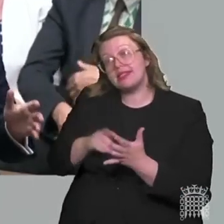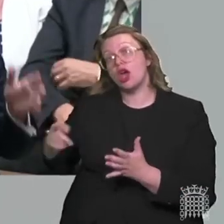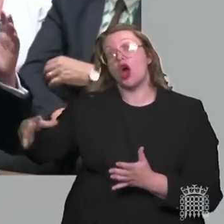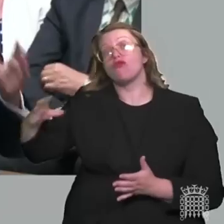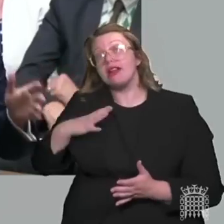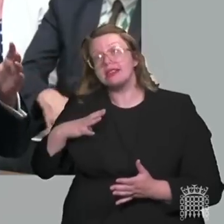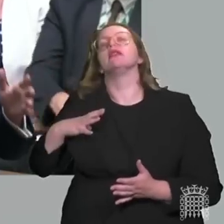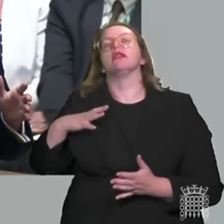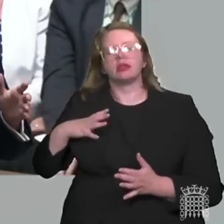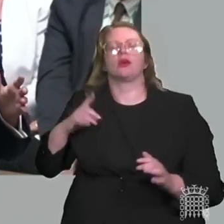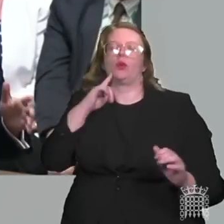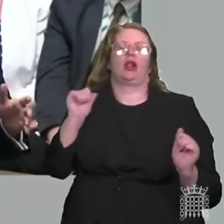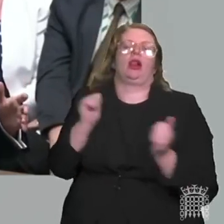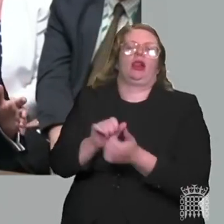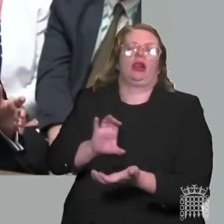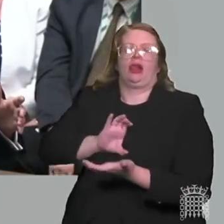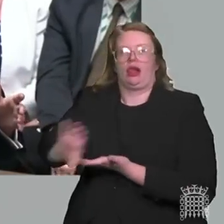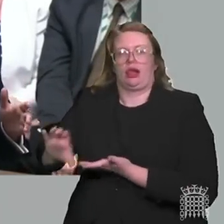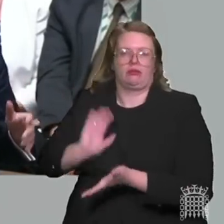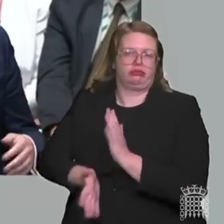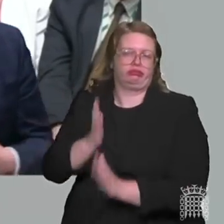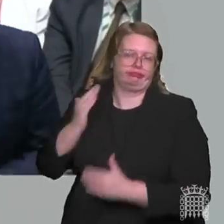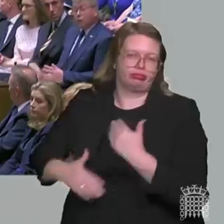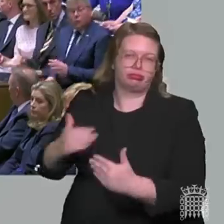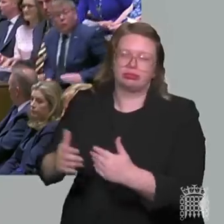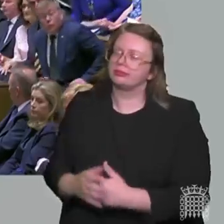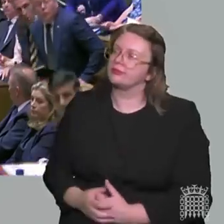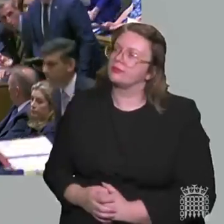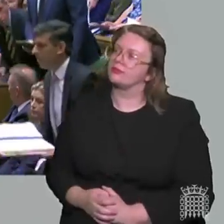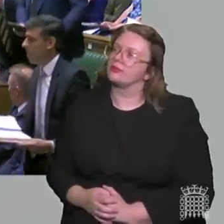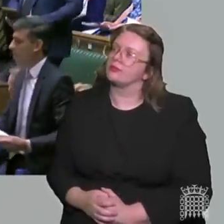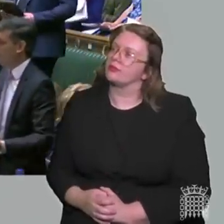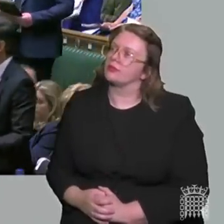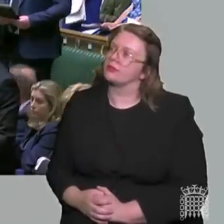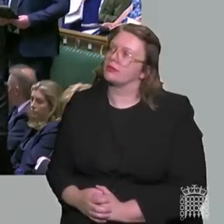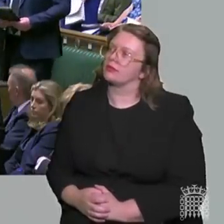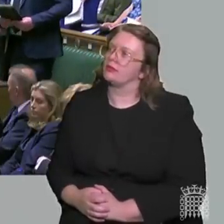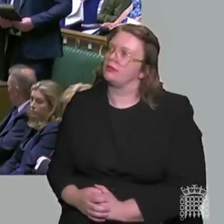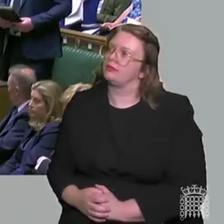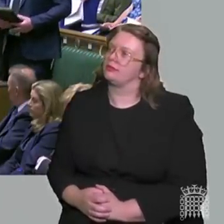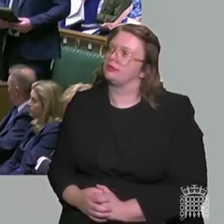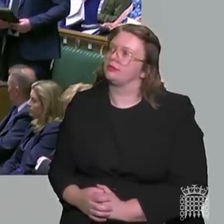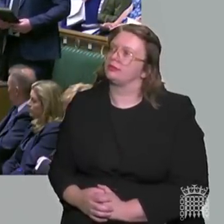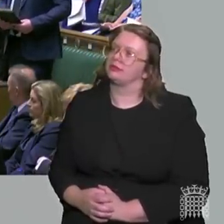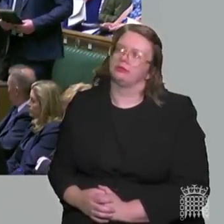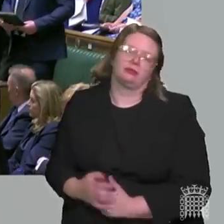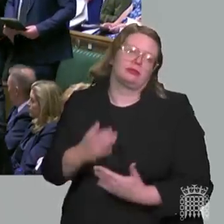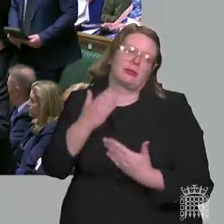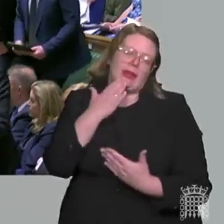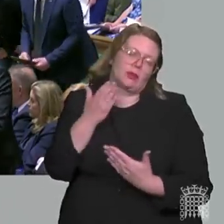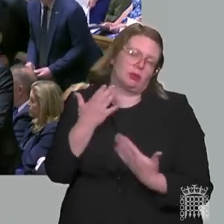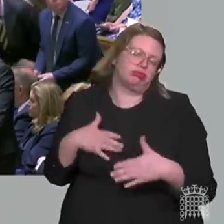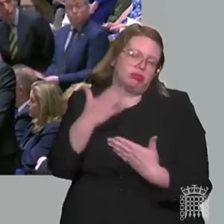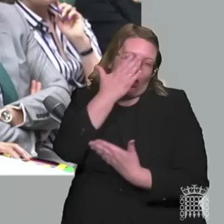ready to go, the Treasury and the Government will be ready to give the green light to them as well? Prime Minister. Well, can I thank my honourable friend for all